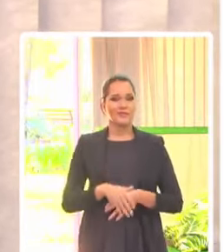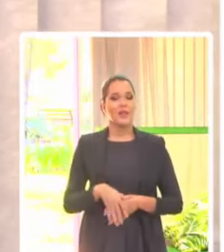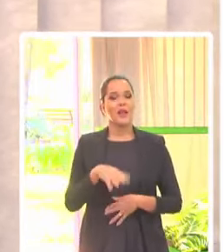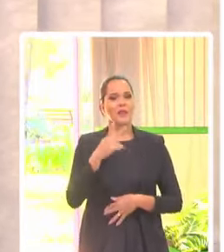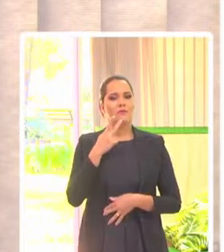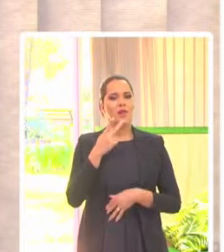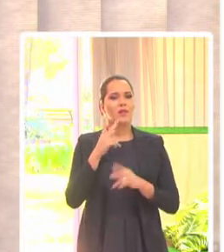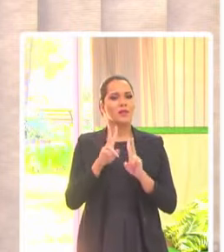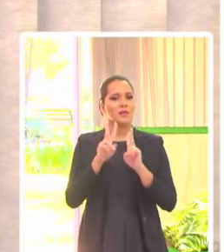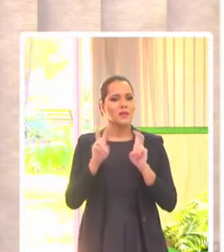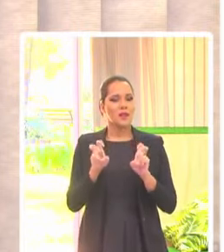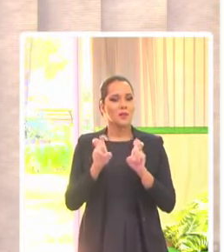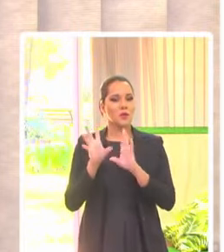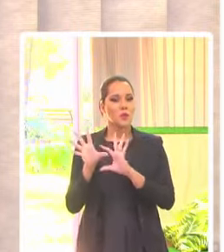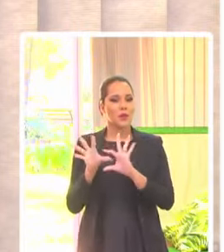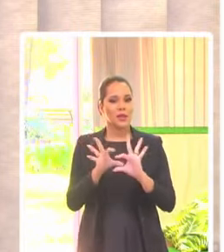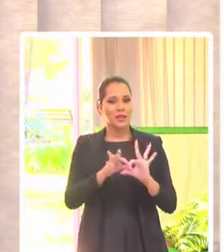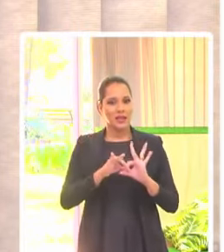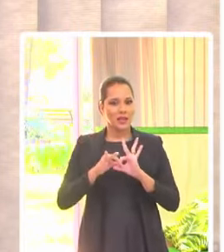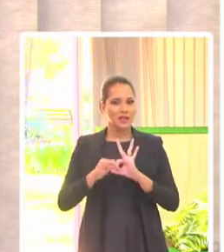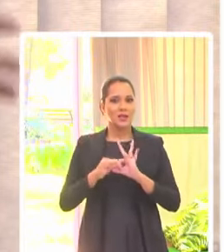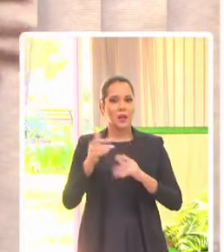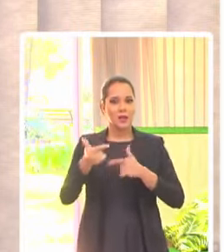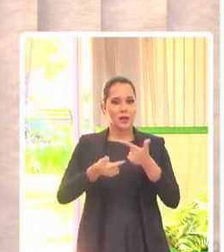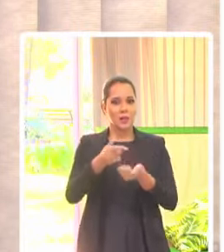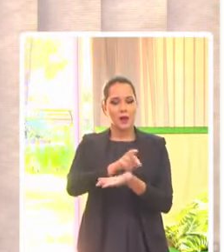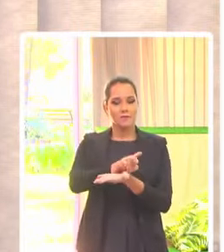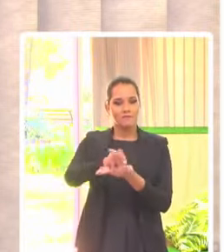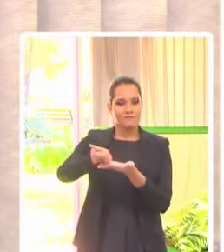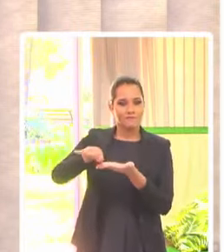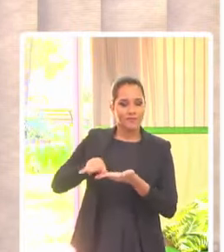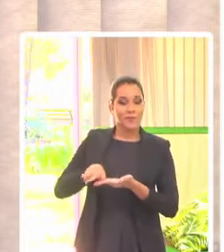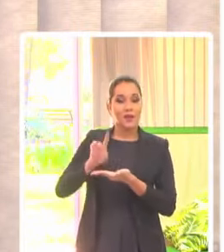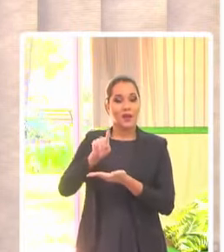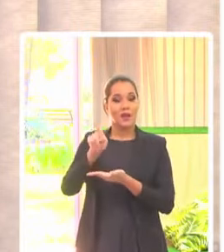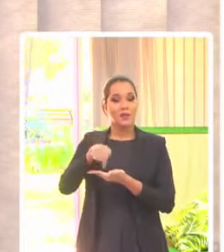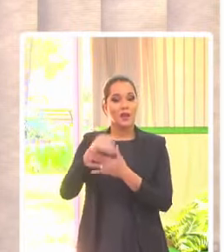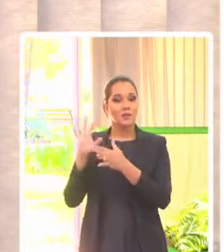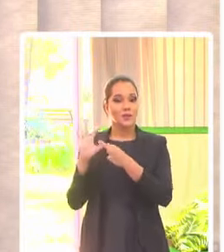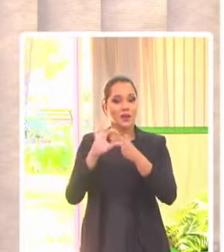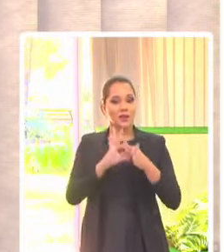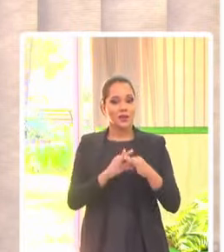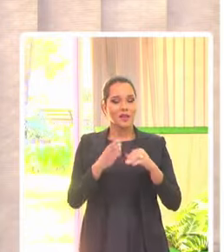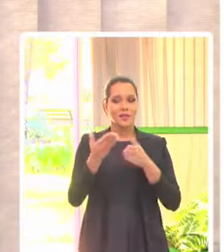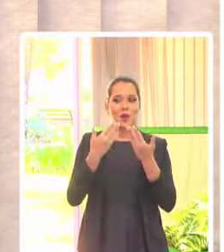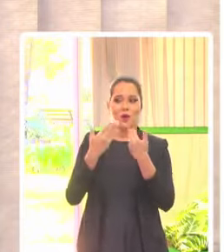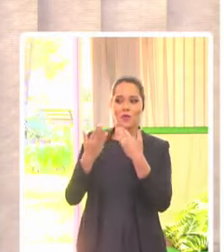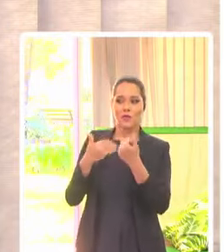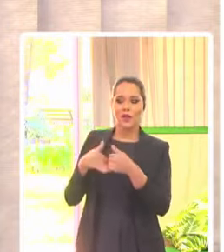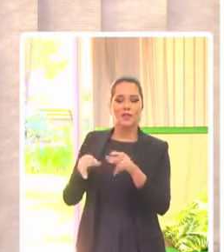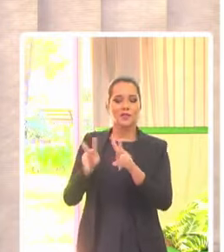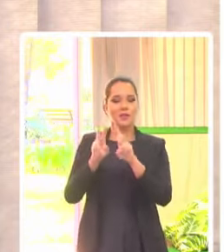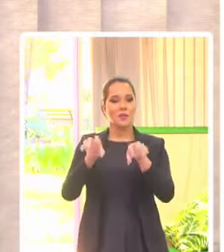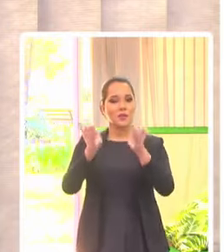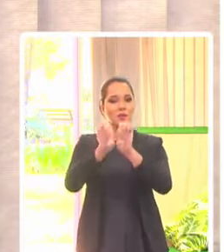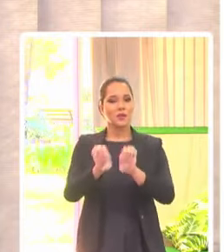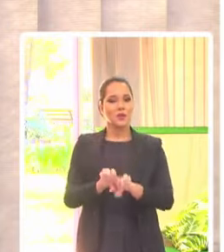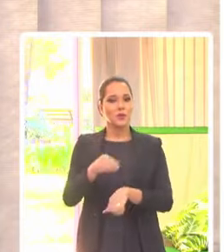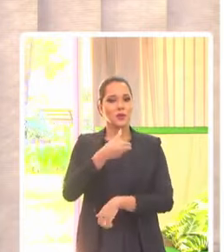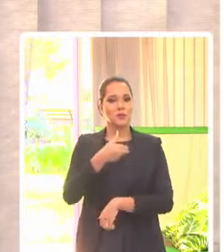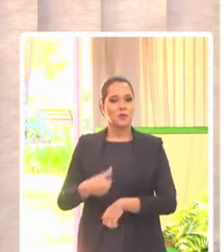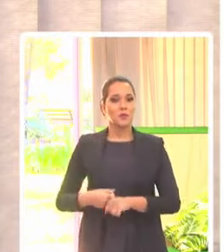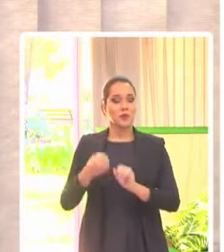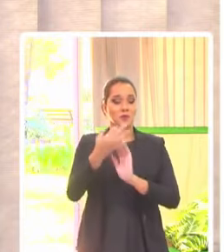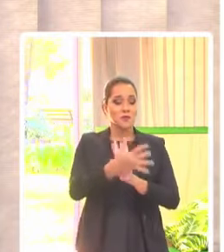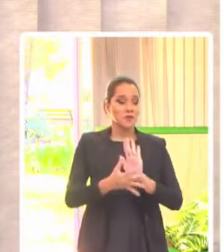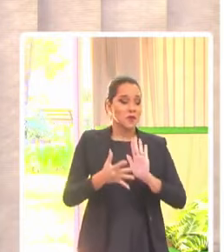and interoperability, so it's somehow connected with the DPI conversation. And maybe it could be a course